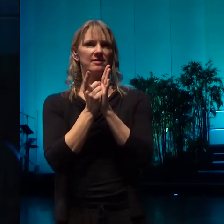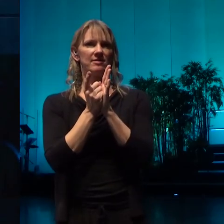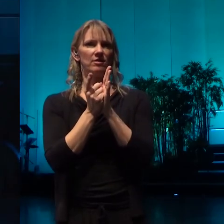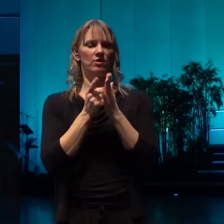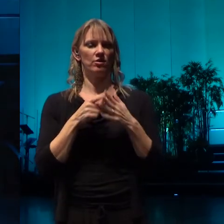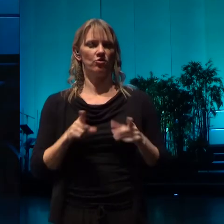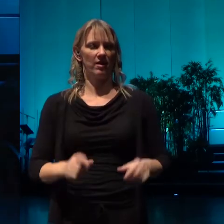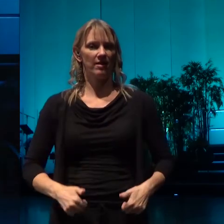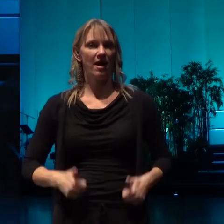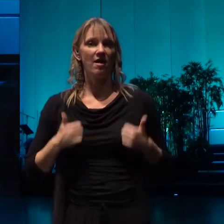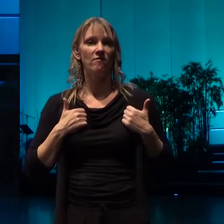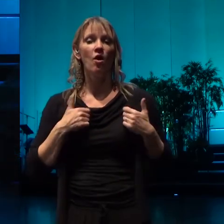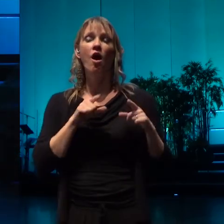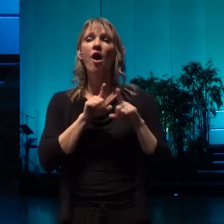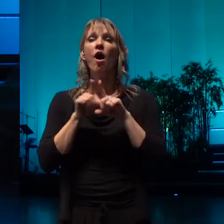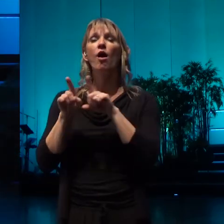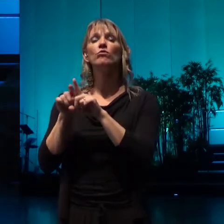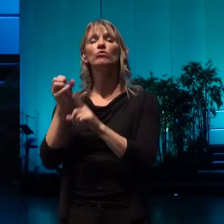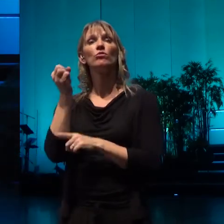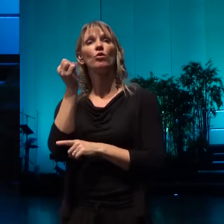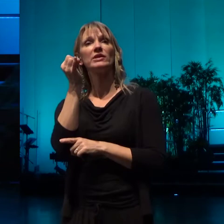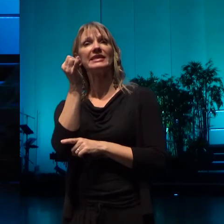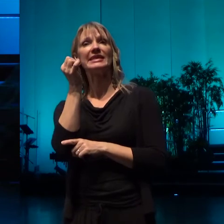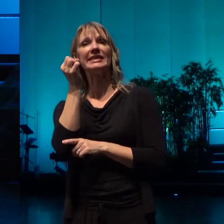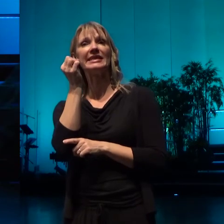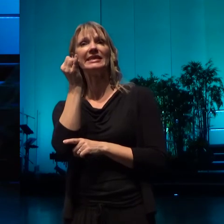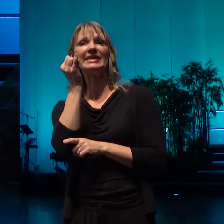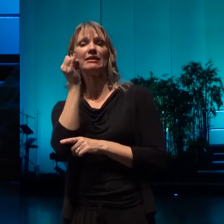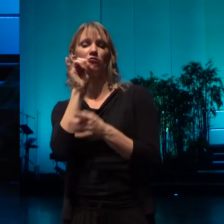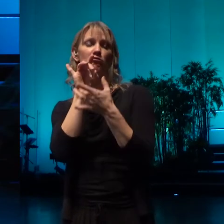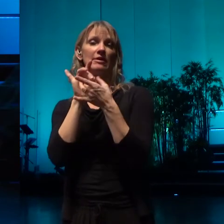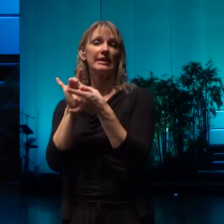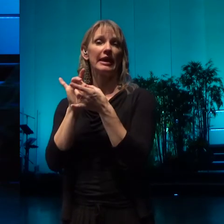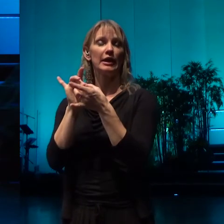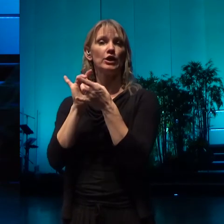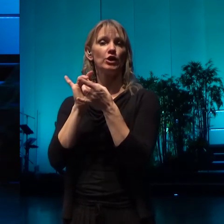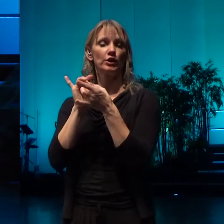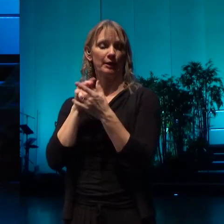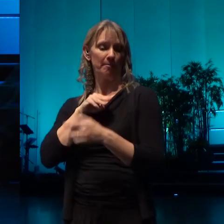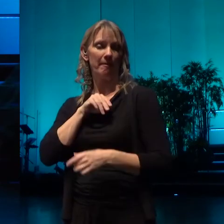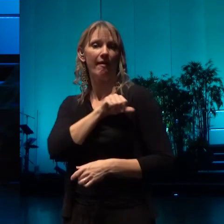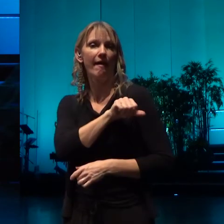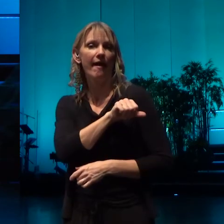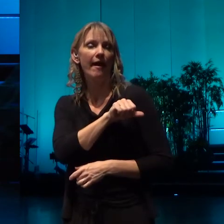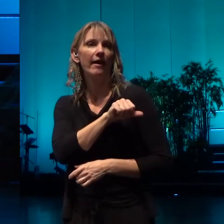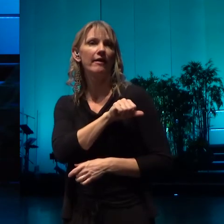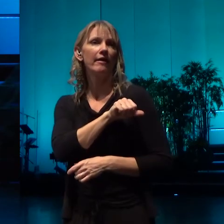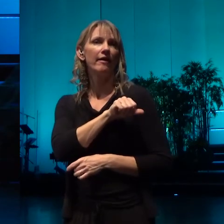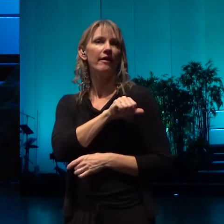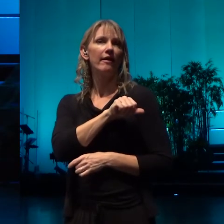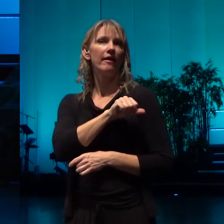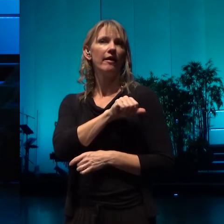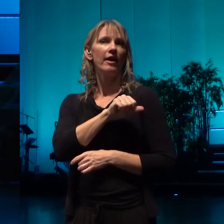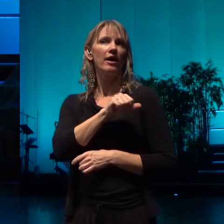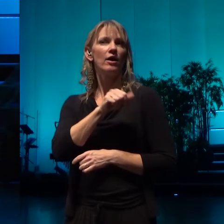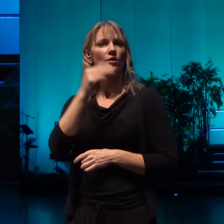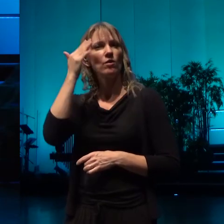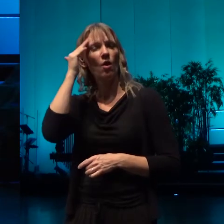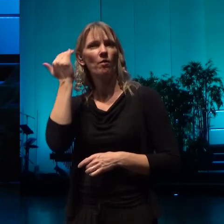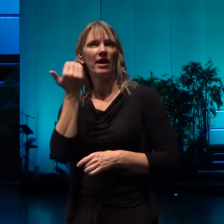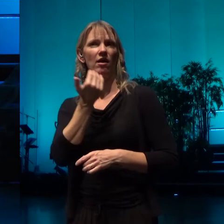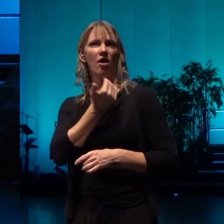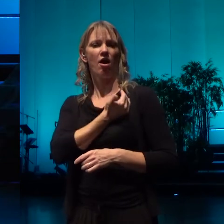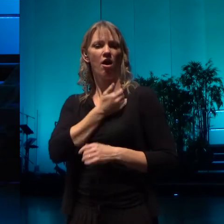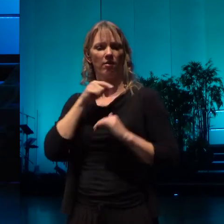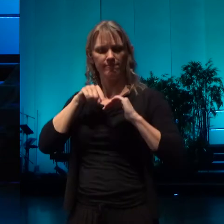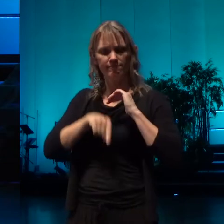And may we also plant a seed of relationship, of remembering the depths of our connections,